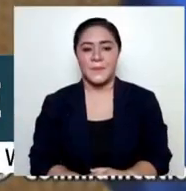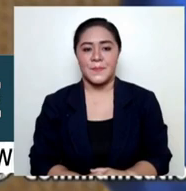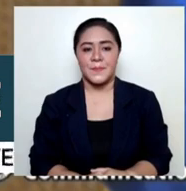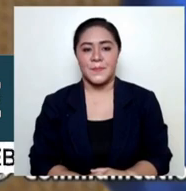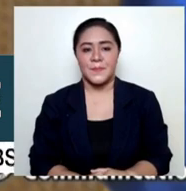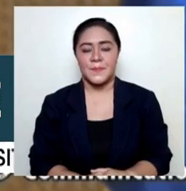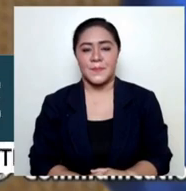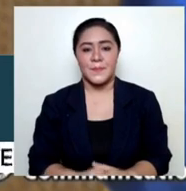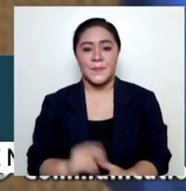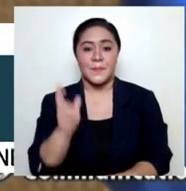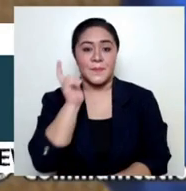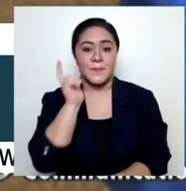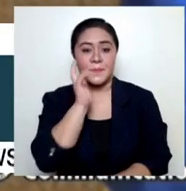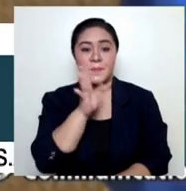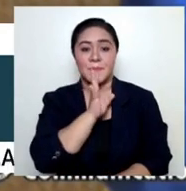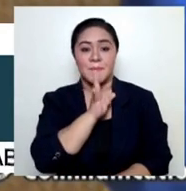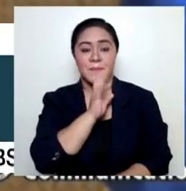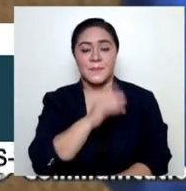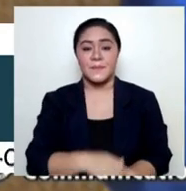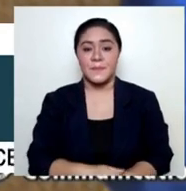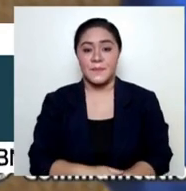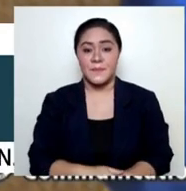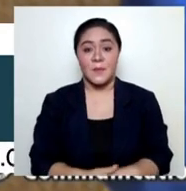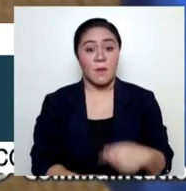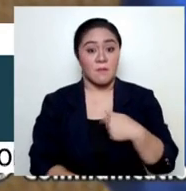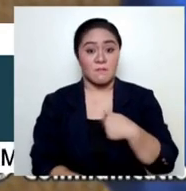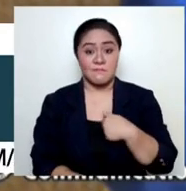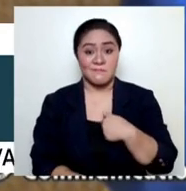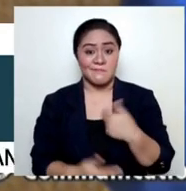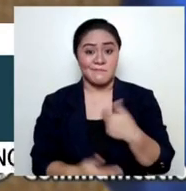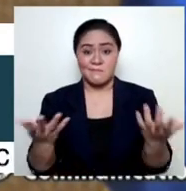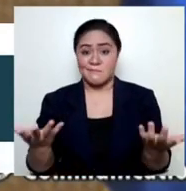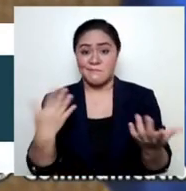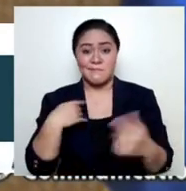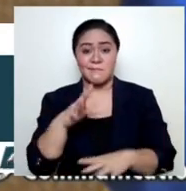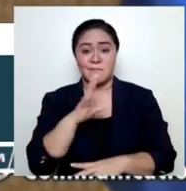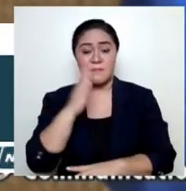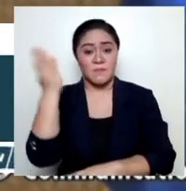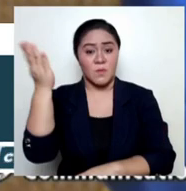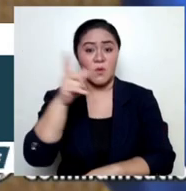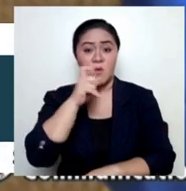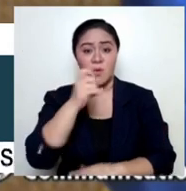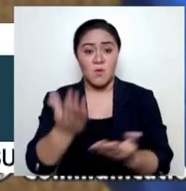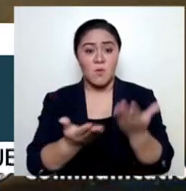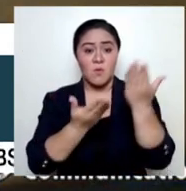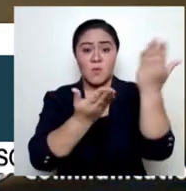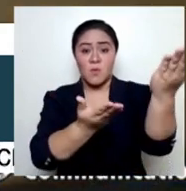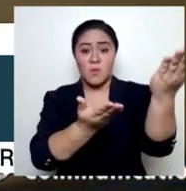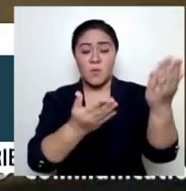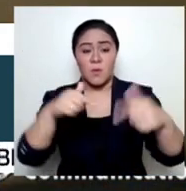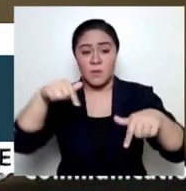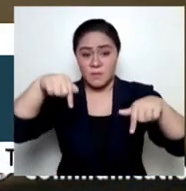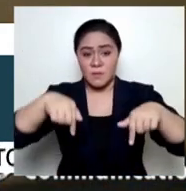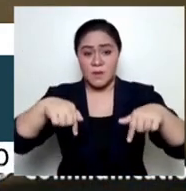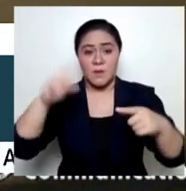Wala akong kandidato pagka-presidente ngayon hanggang Disyembre